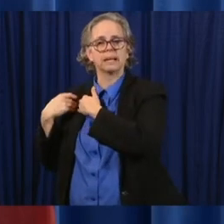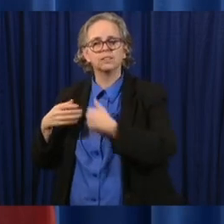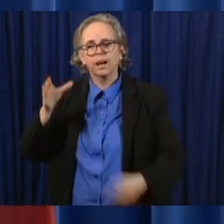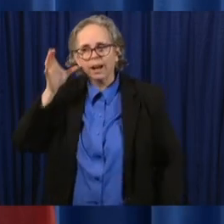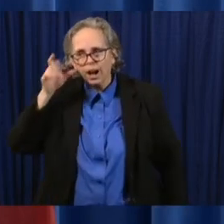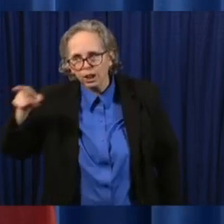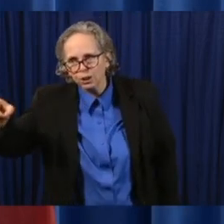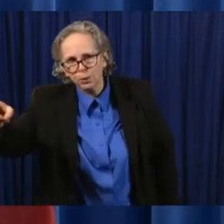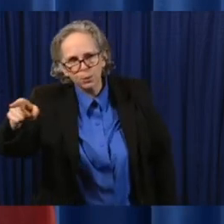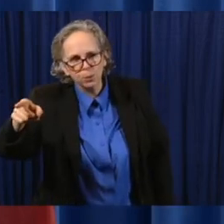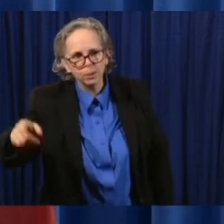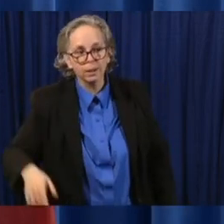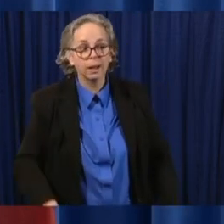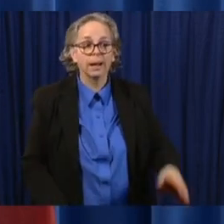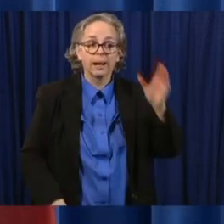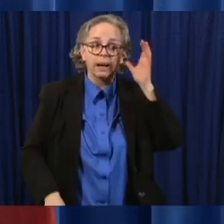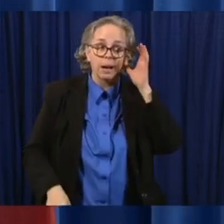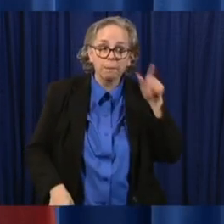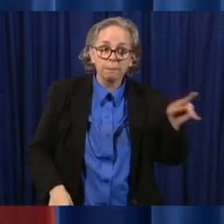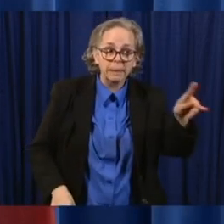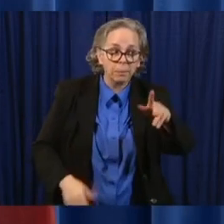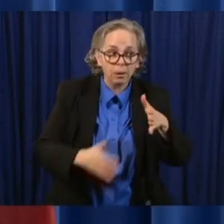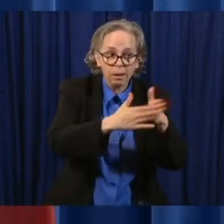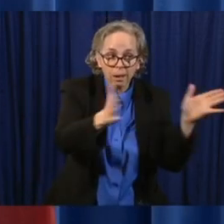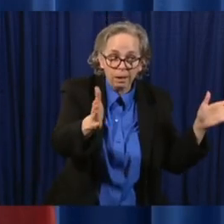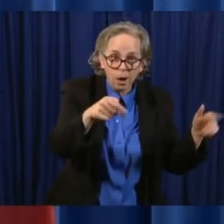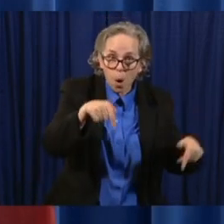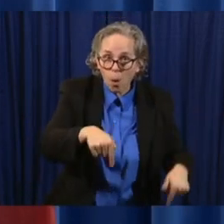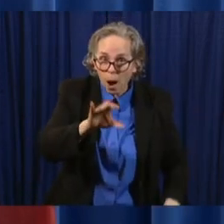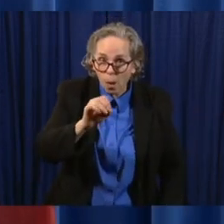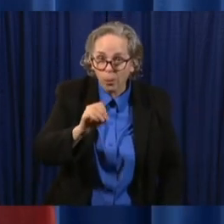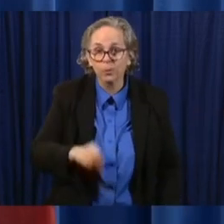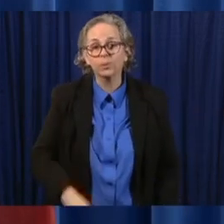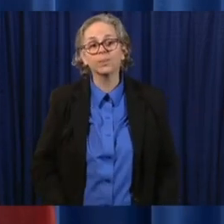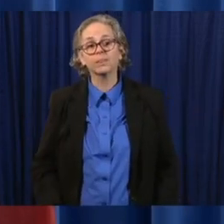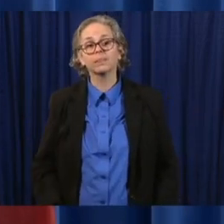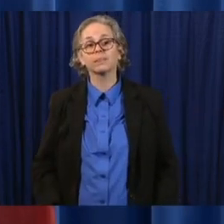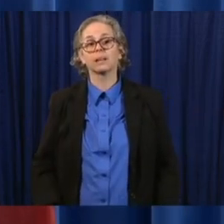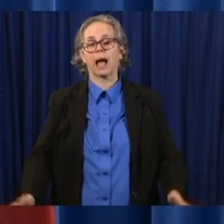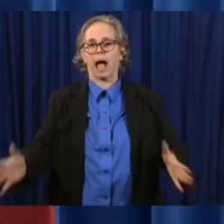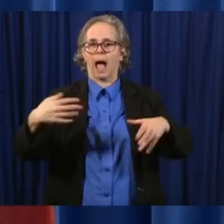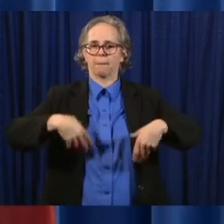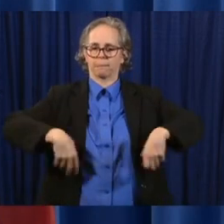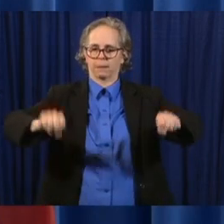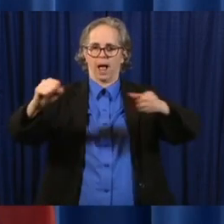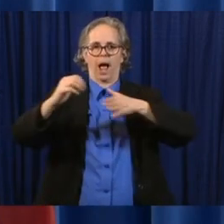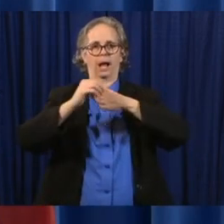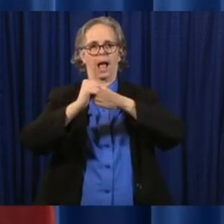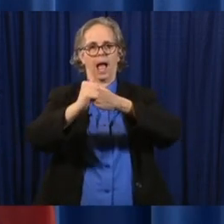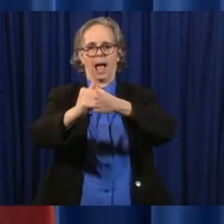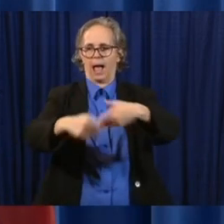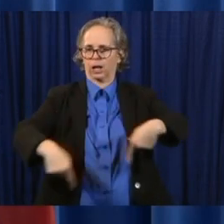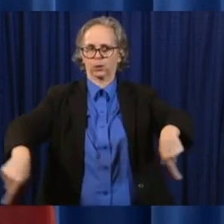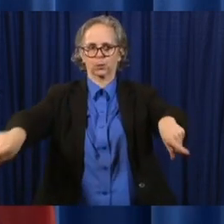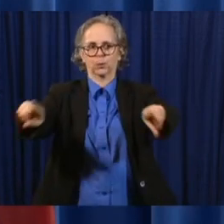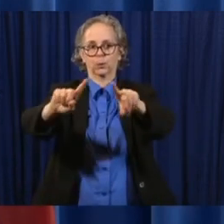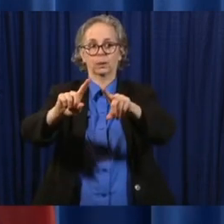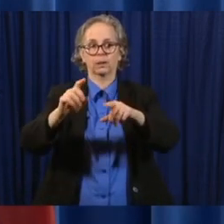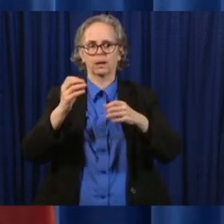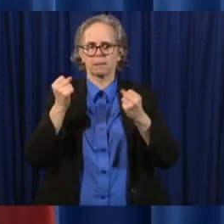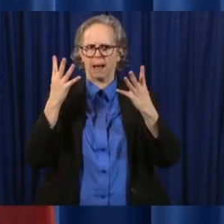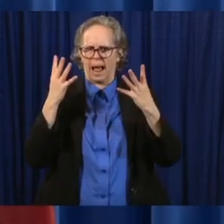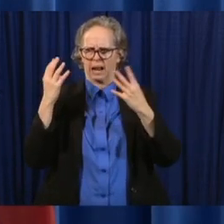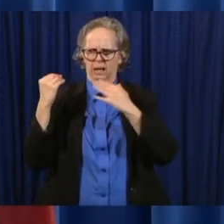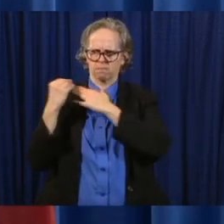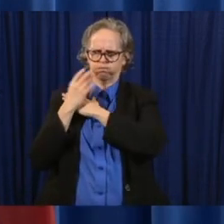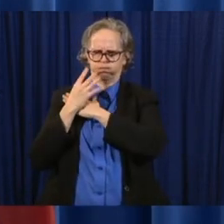state of Ohio, and to try to guide us with a lot of consultation and a lot of help to guide us in